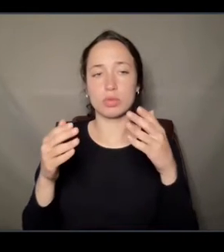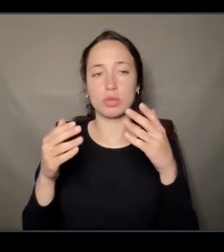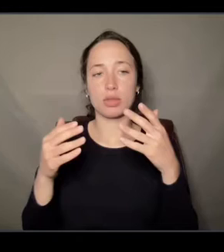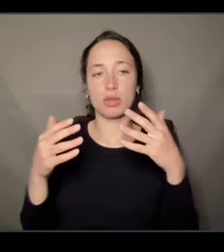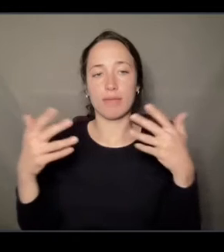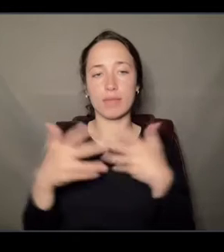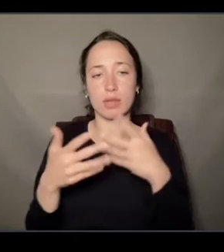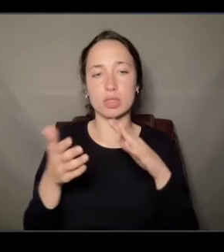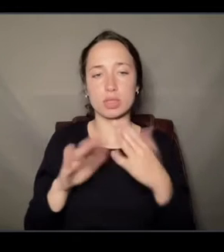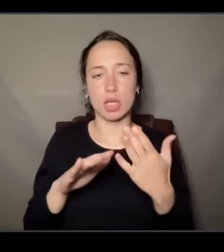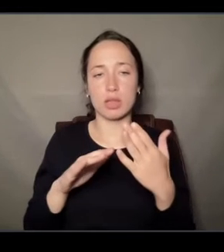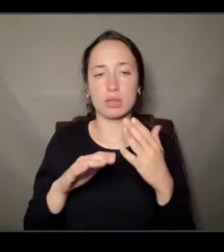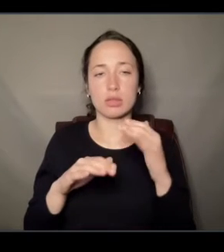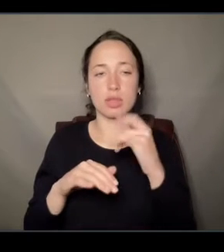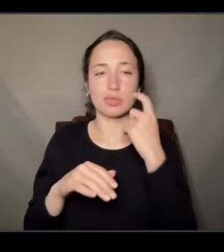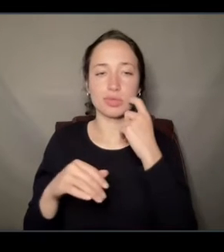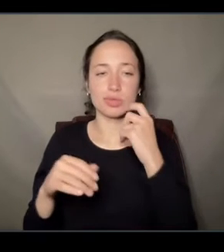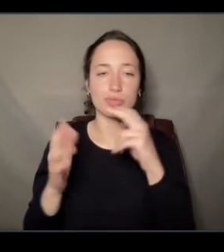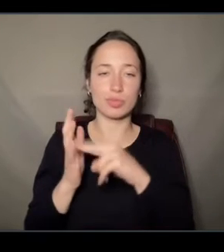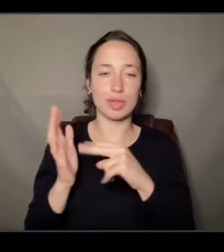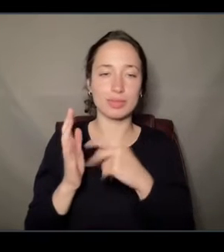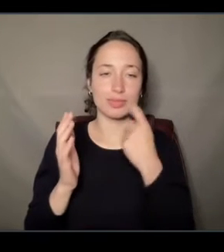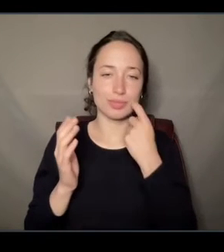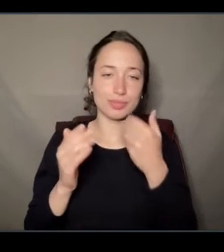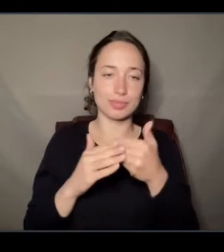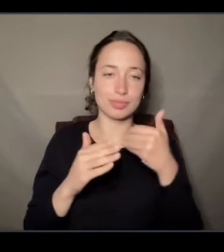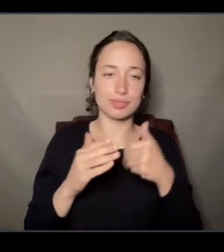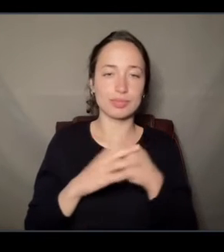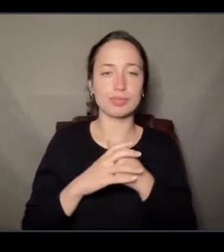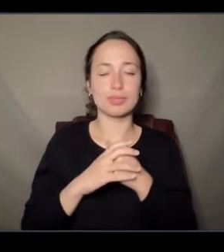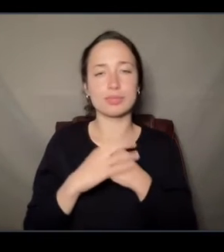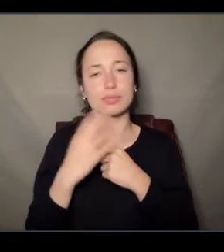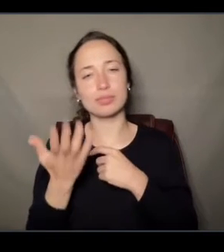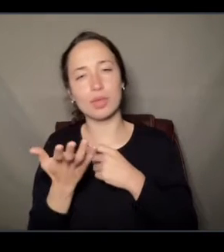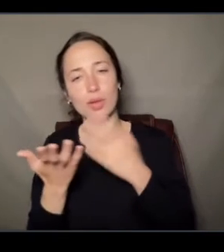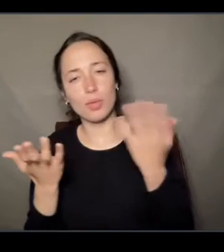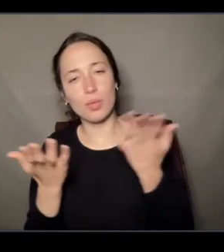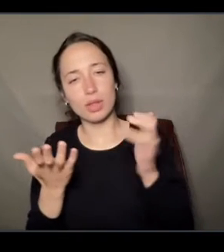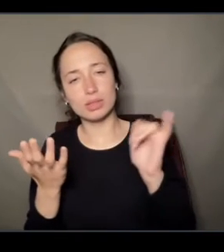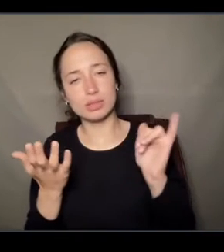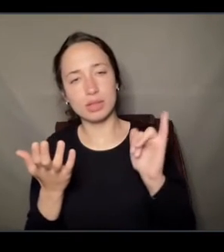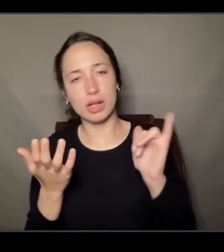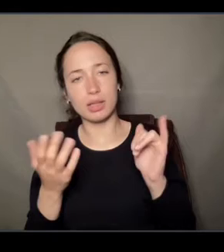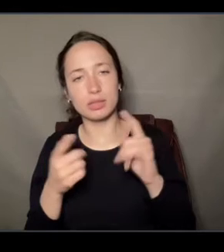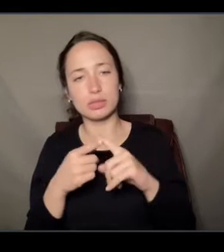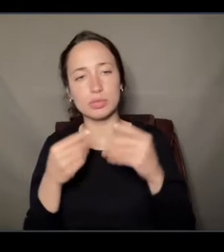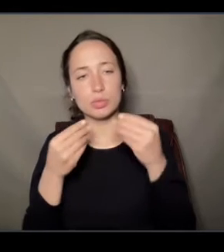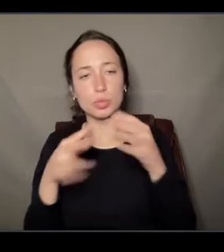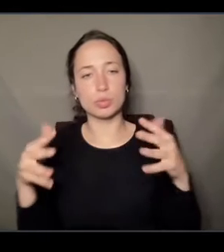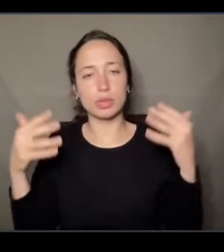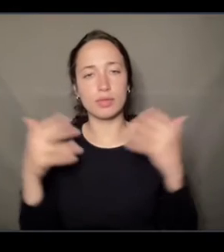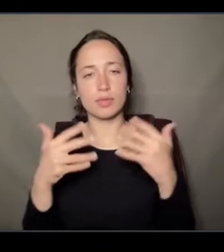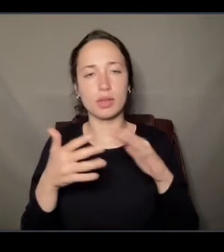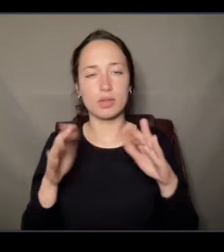death, as you read in the small clip there. So what was it